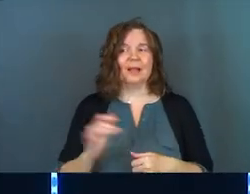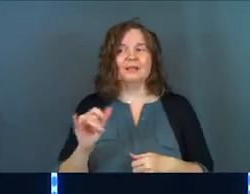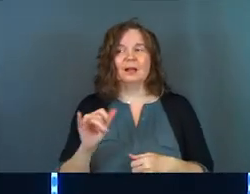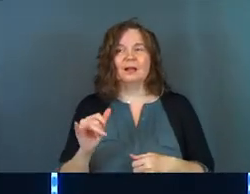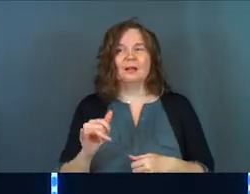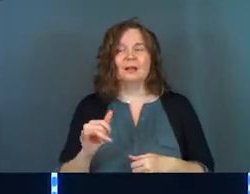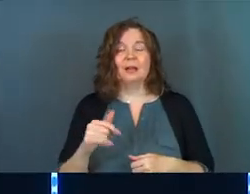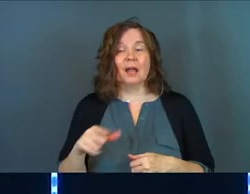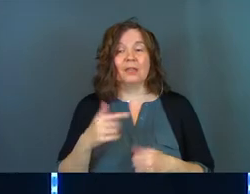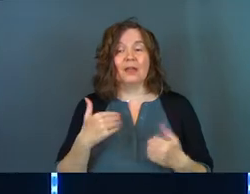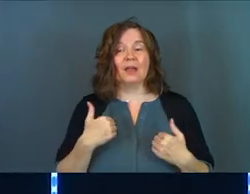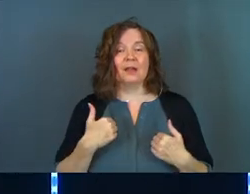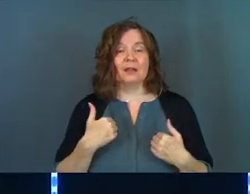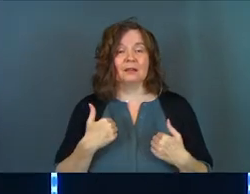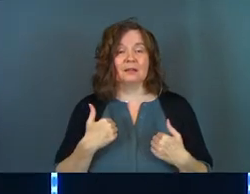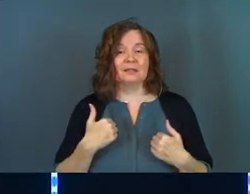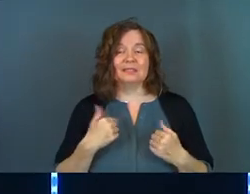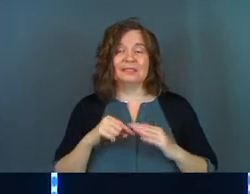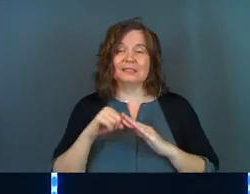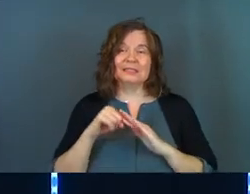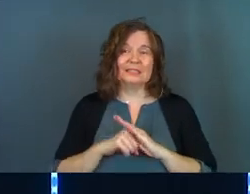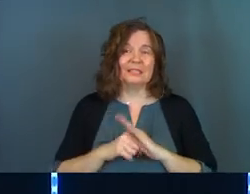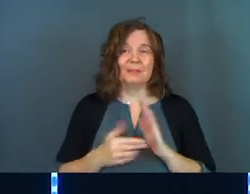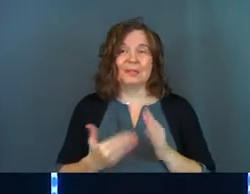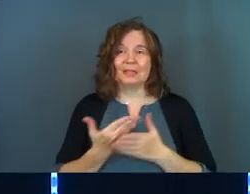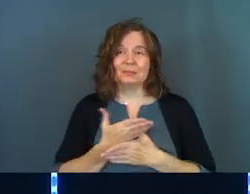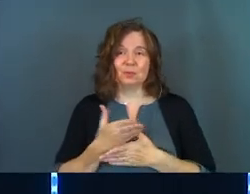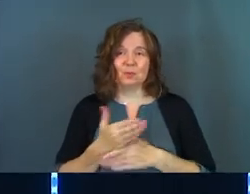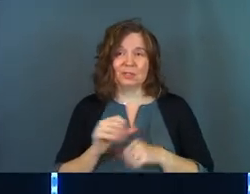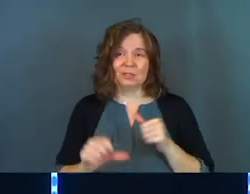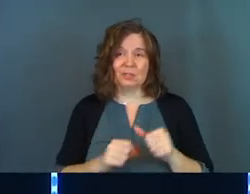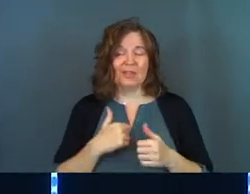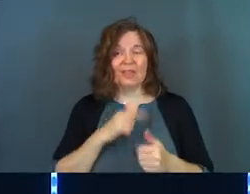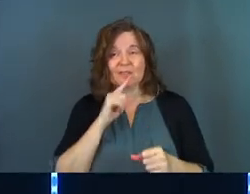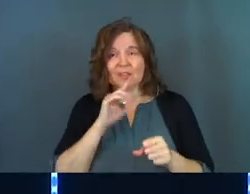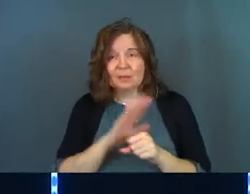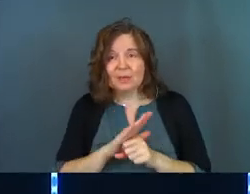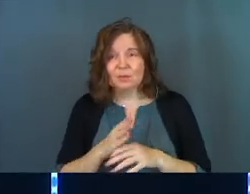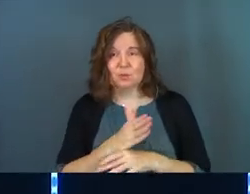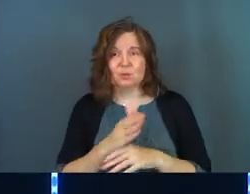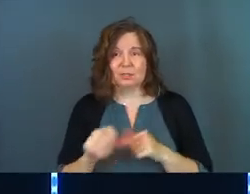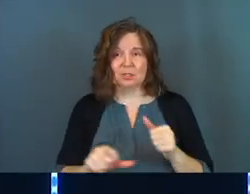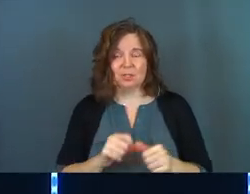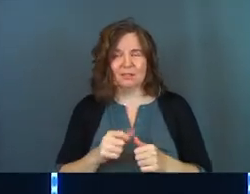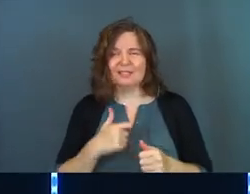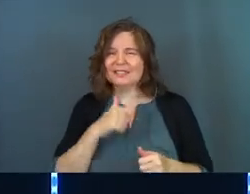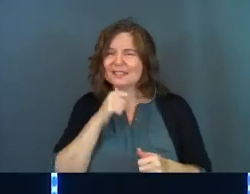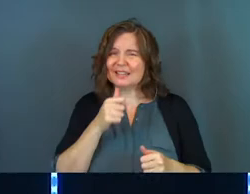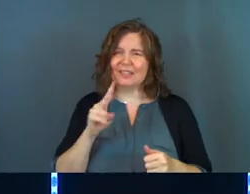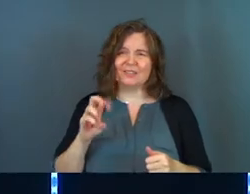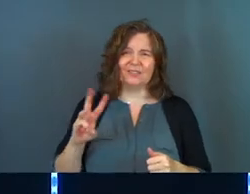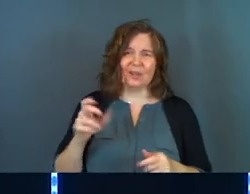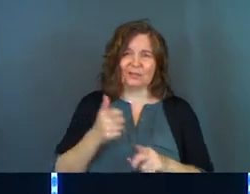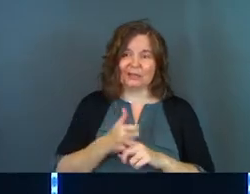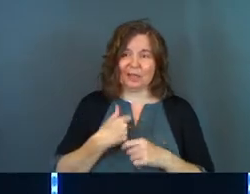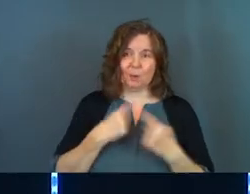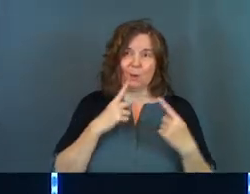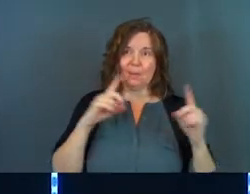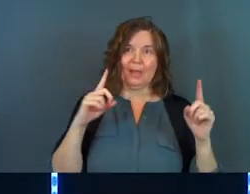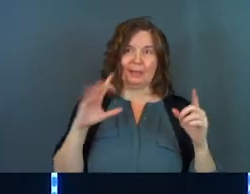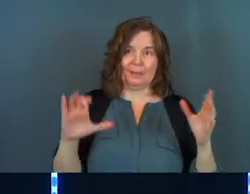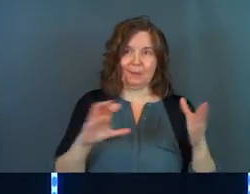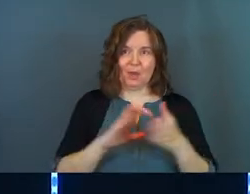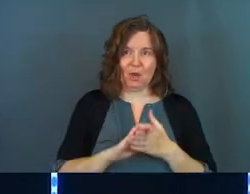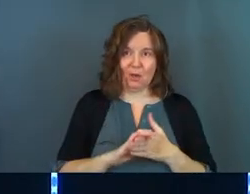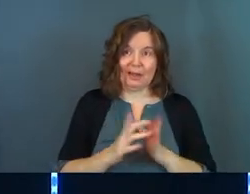it's like, and they've got deep things between each other, and they've got commitment between each other. And it's not the vows that will make them